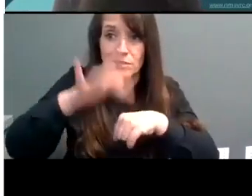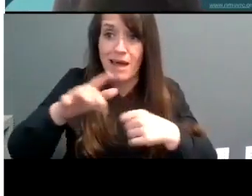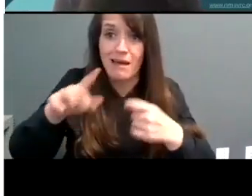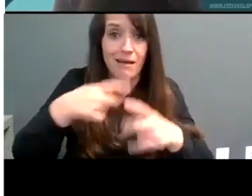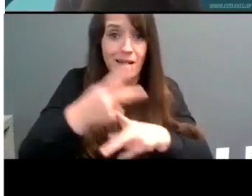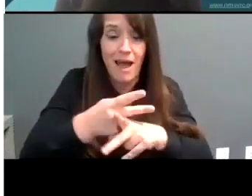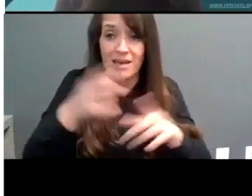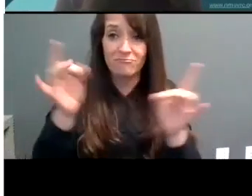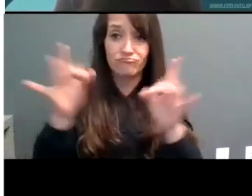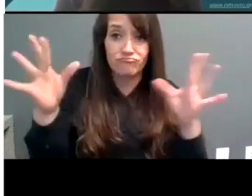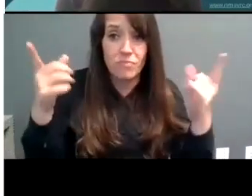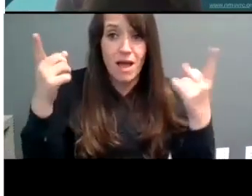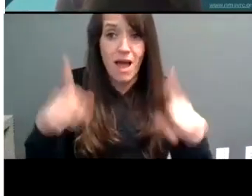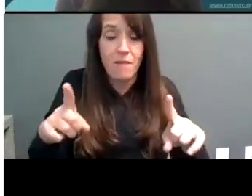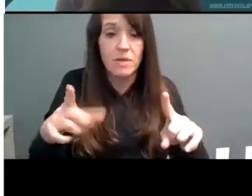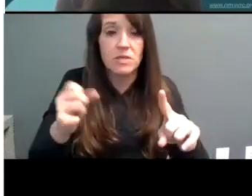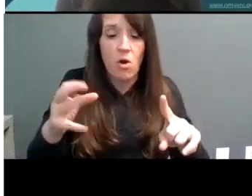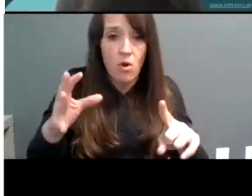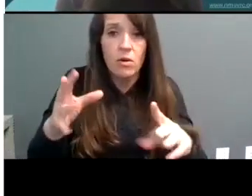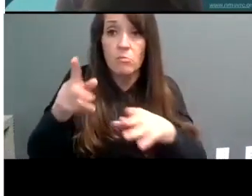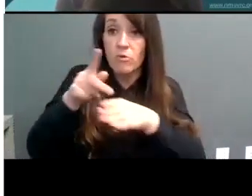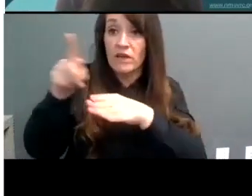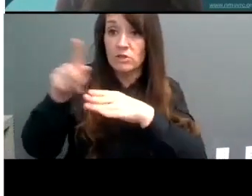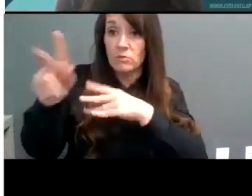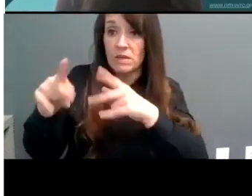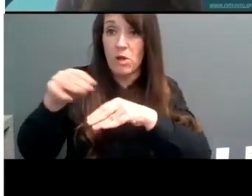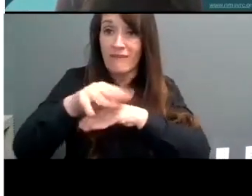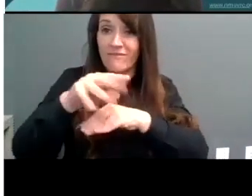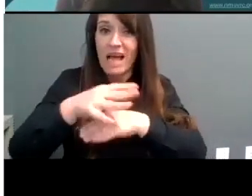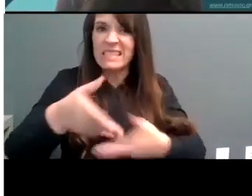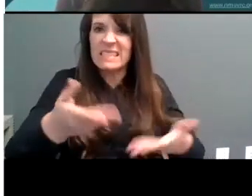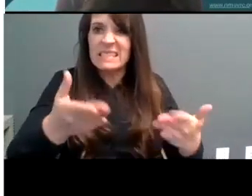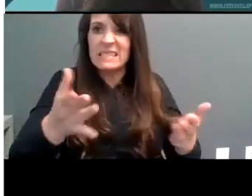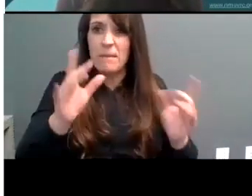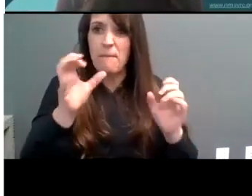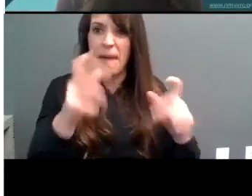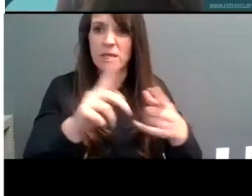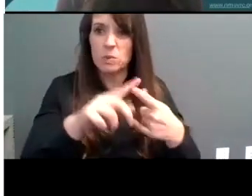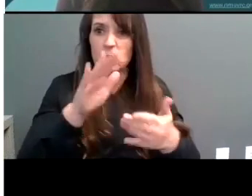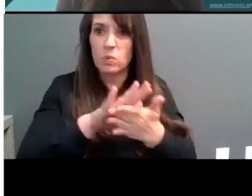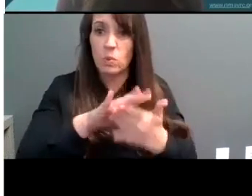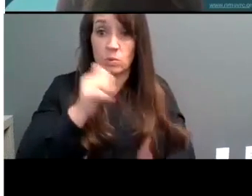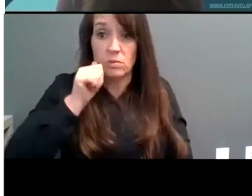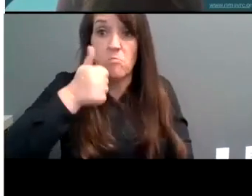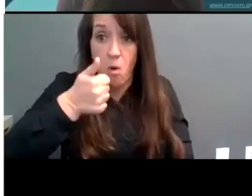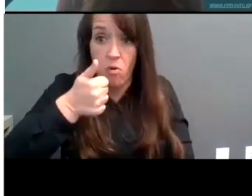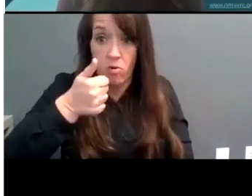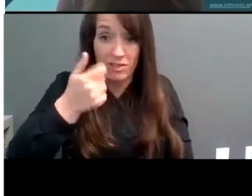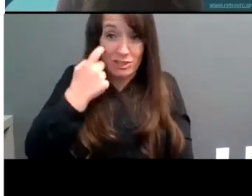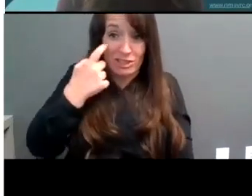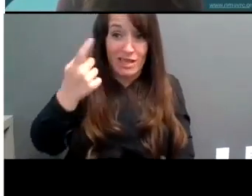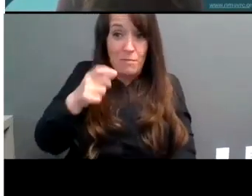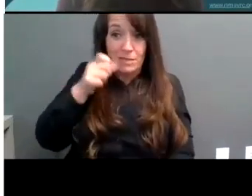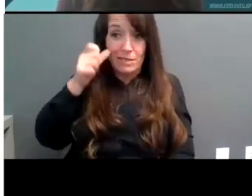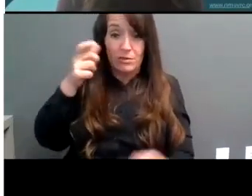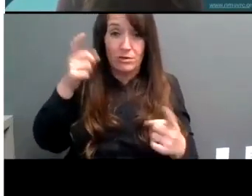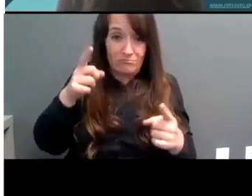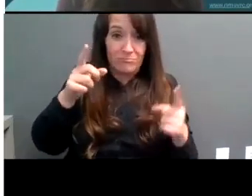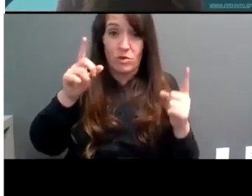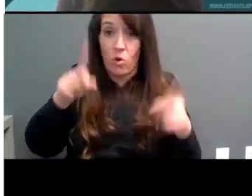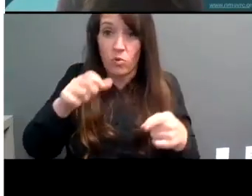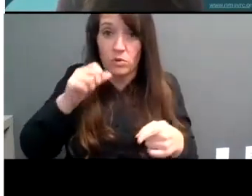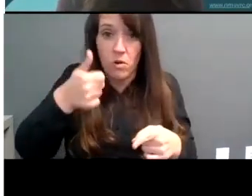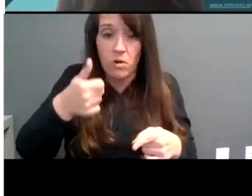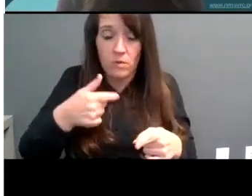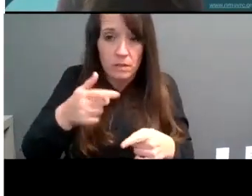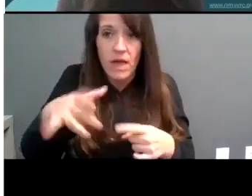of the professionals, we were sent back to school the very next morning. I remember going back to school that day, and a crisis counselor